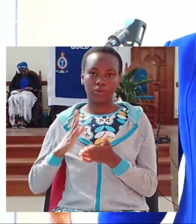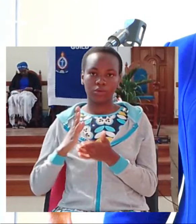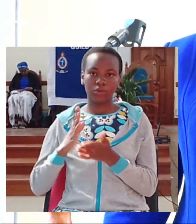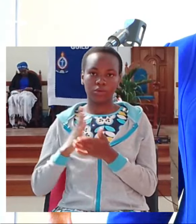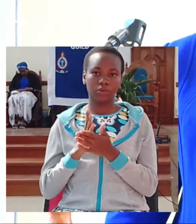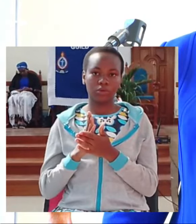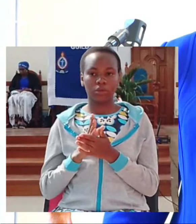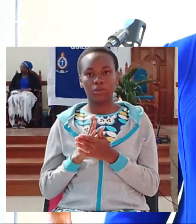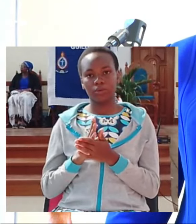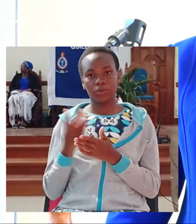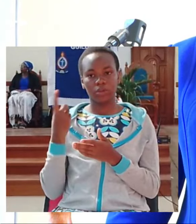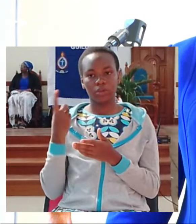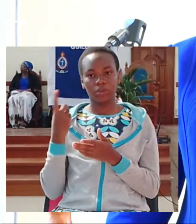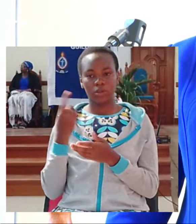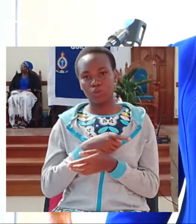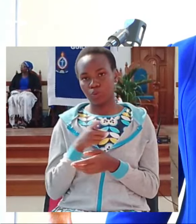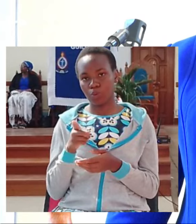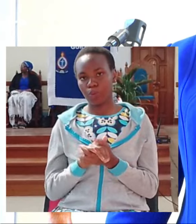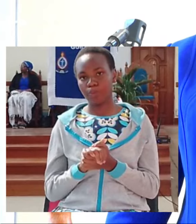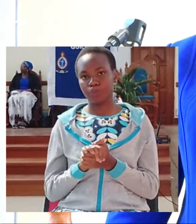nakusumbua by the way?